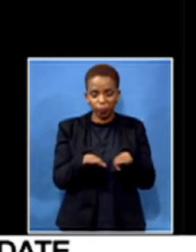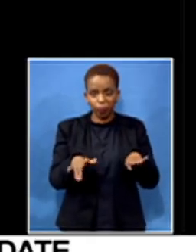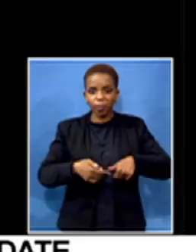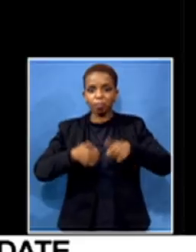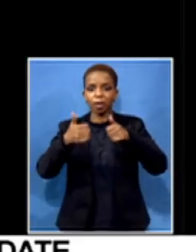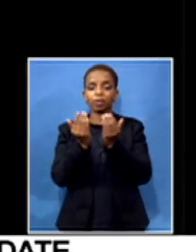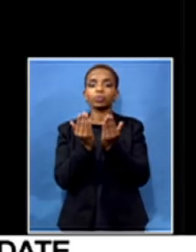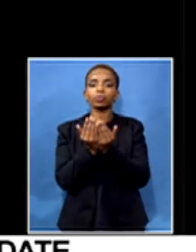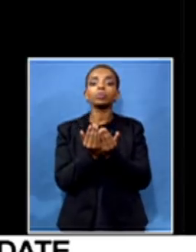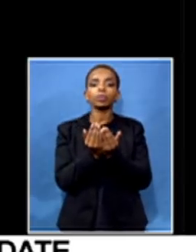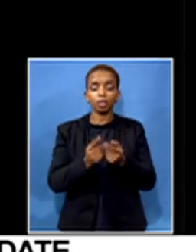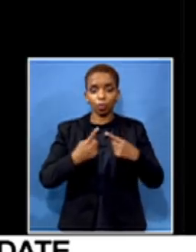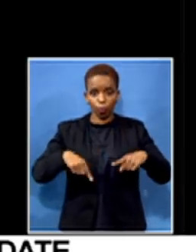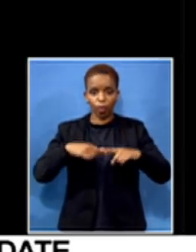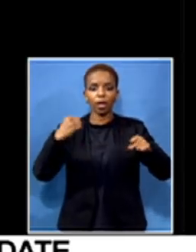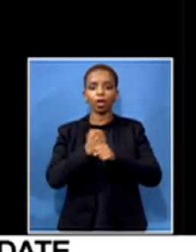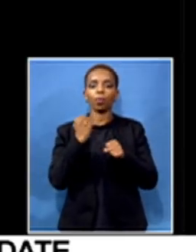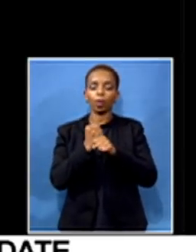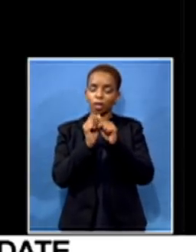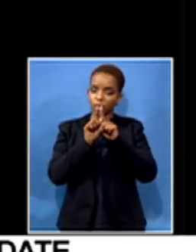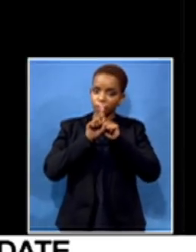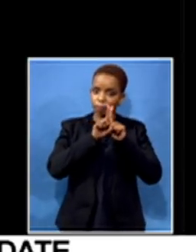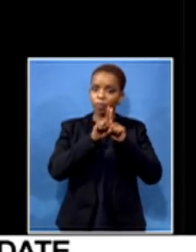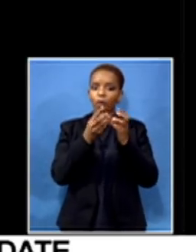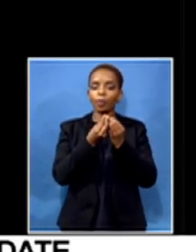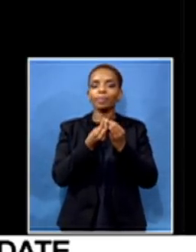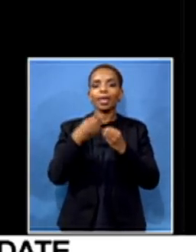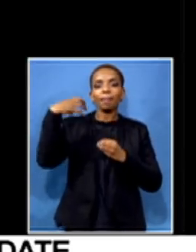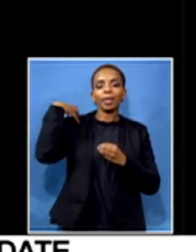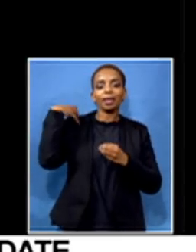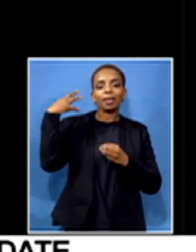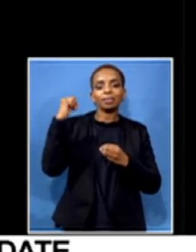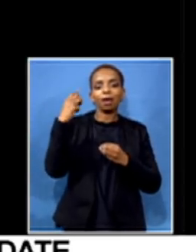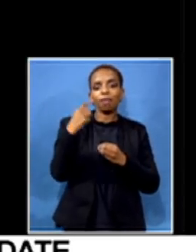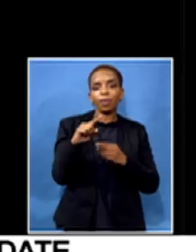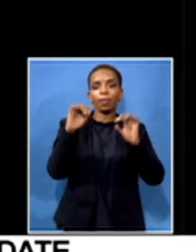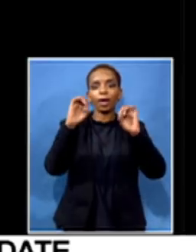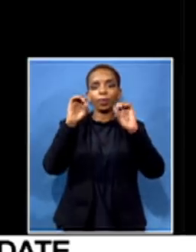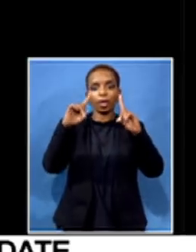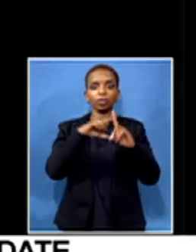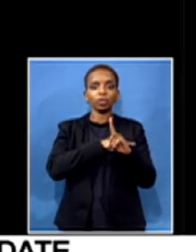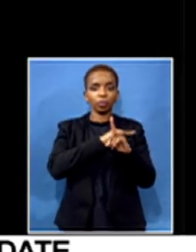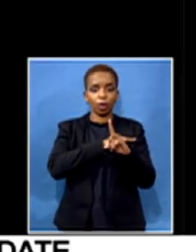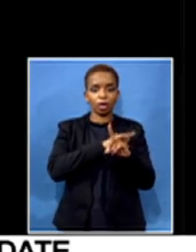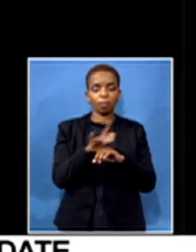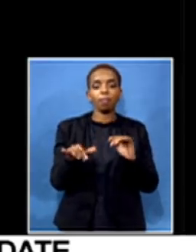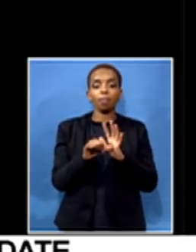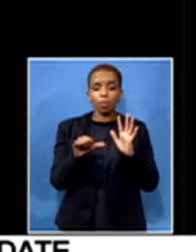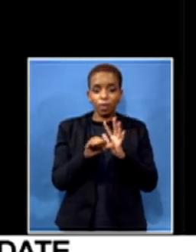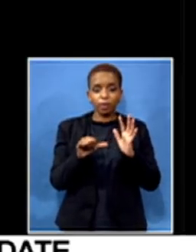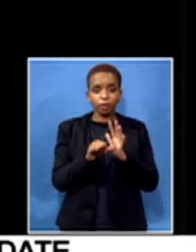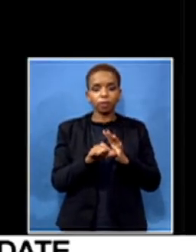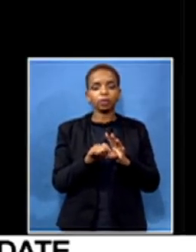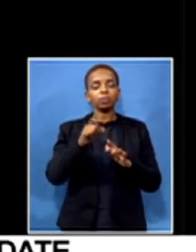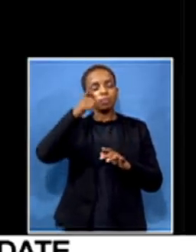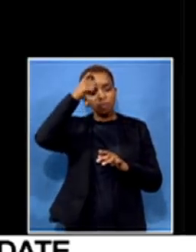working very closely with the Minister of Education. It's important to increase the level of understanding of